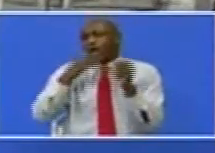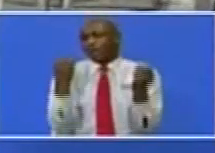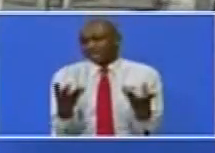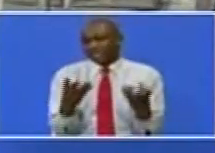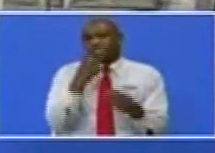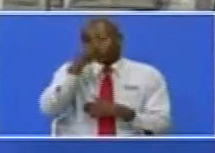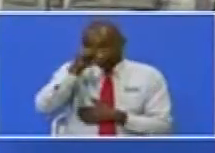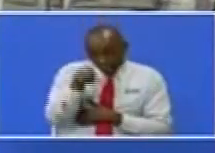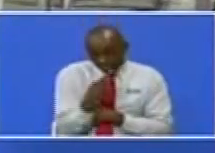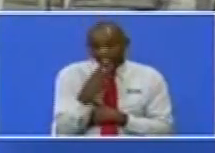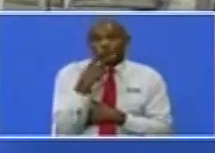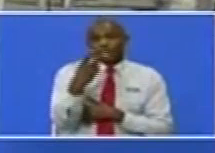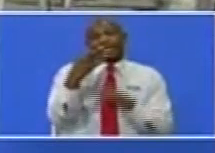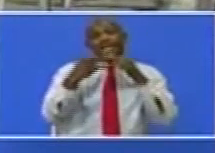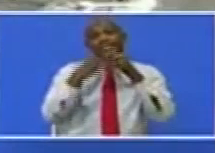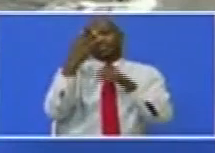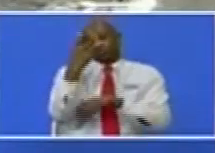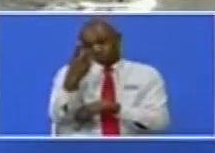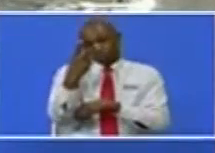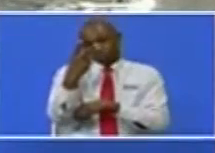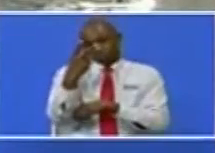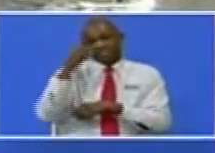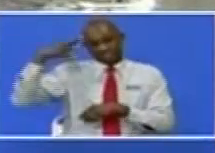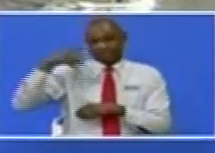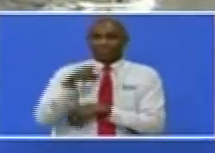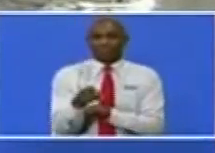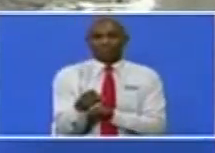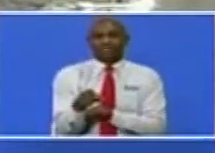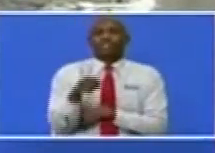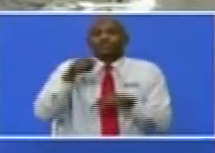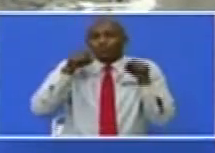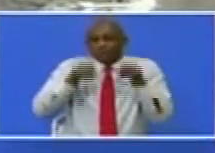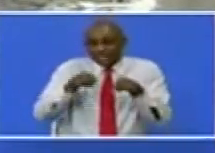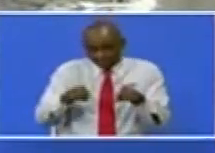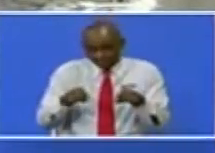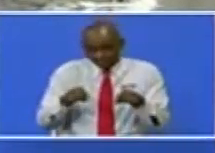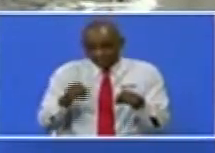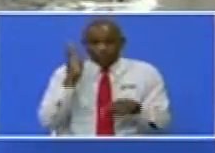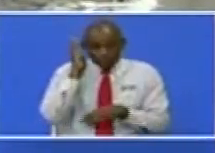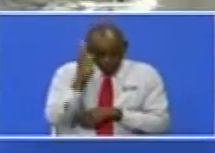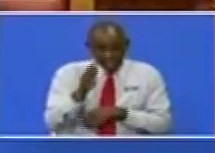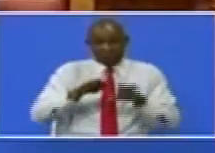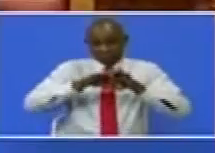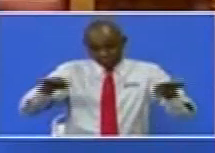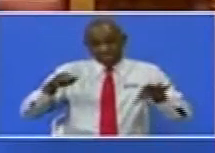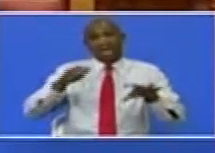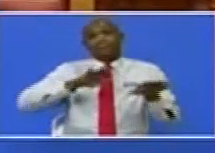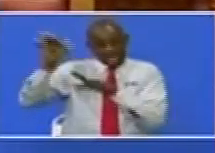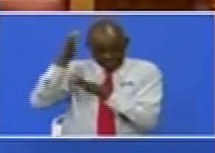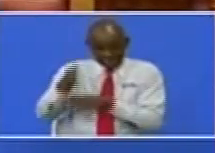to 2,282 megawatts. I will today be tabling before this